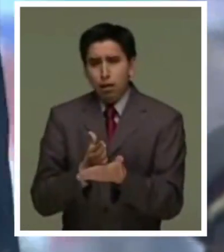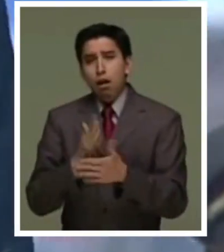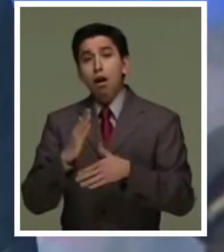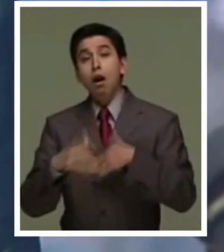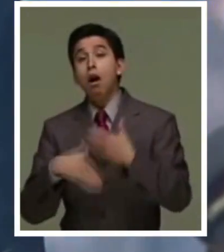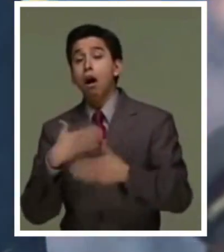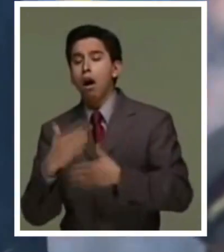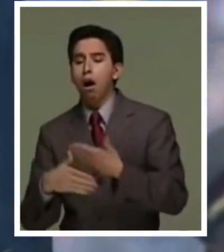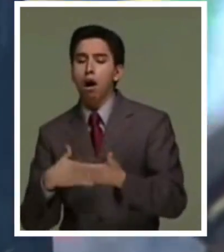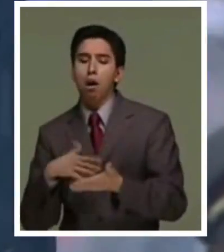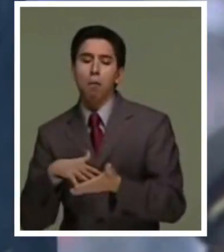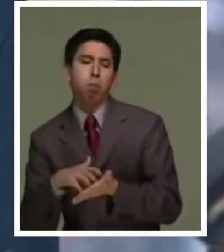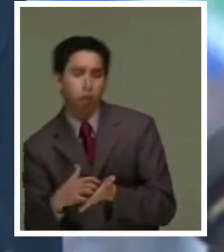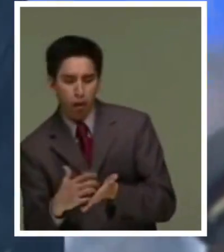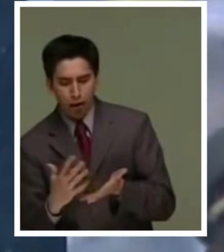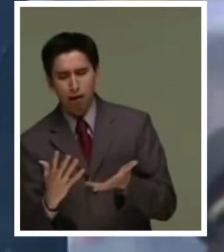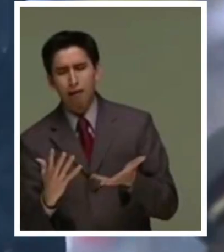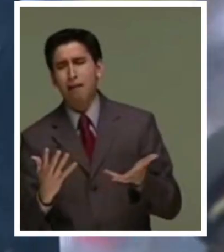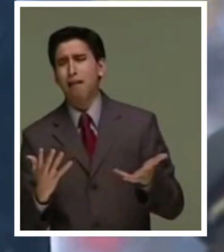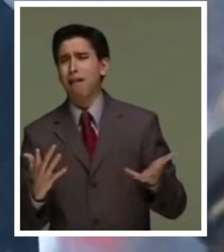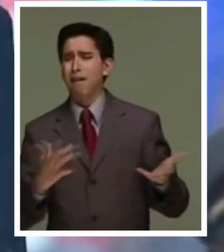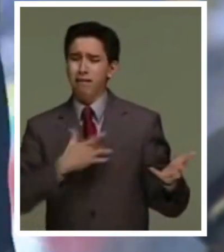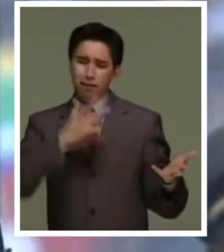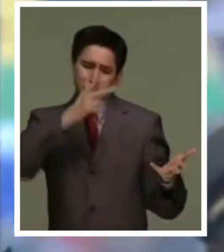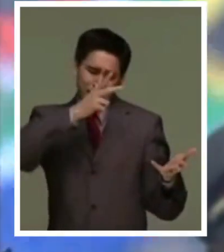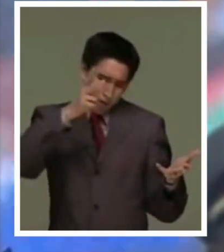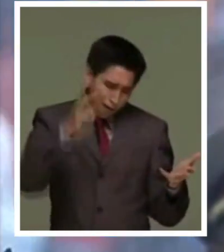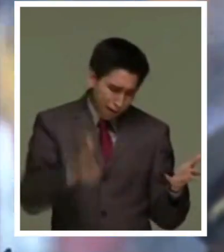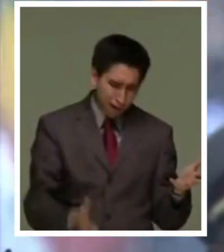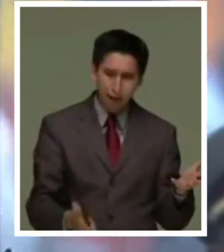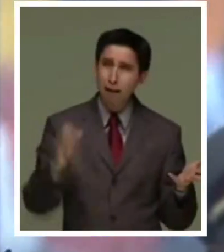the system that imprisoned my people, he said.